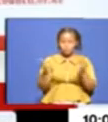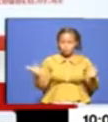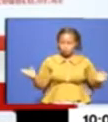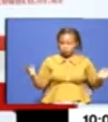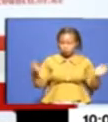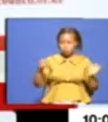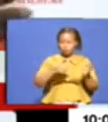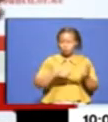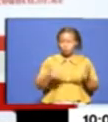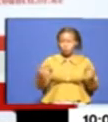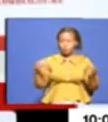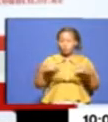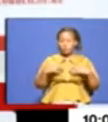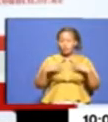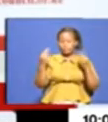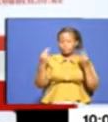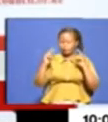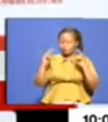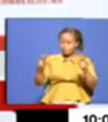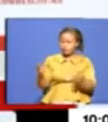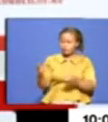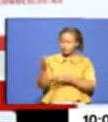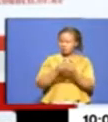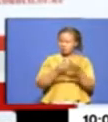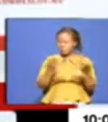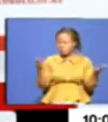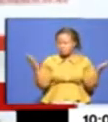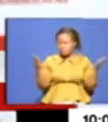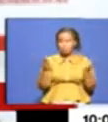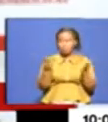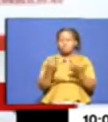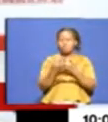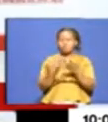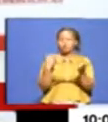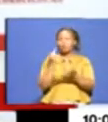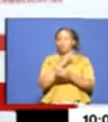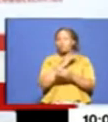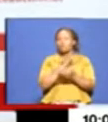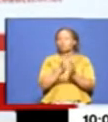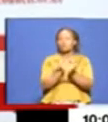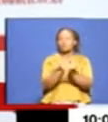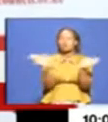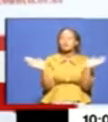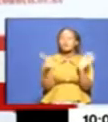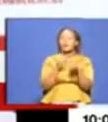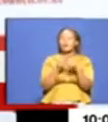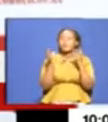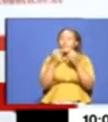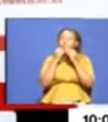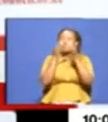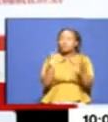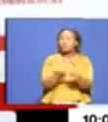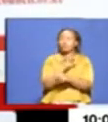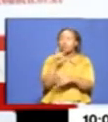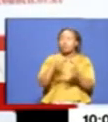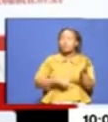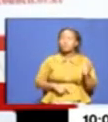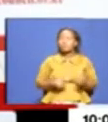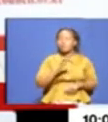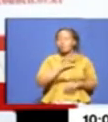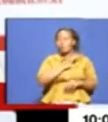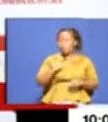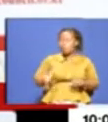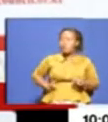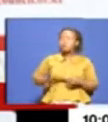seen some discussion in the public, but for general information, the Commission would like to remind all